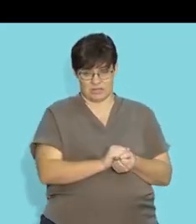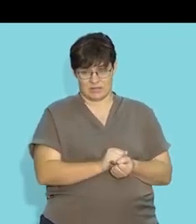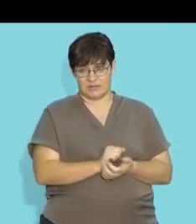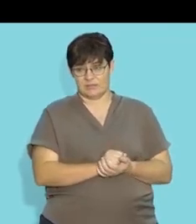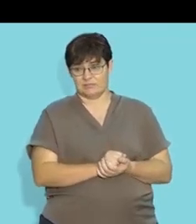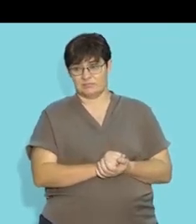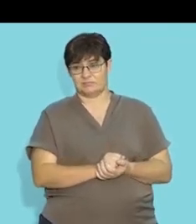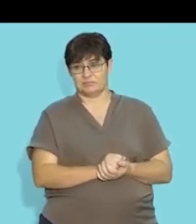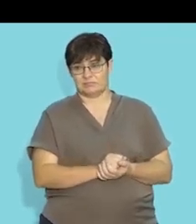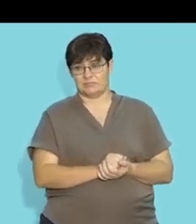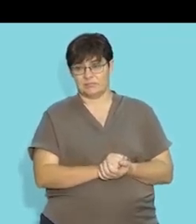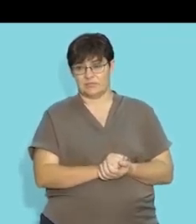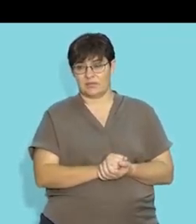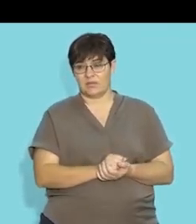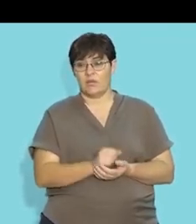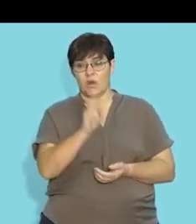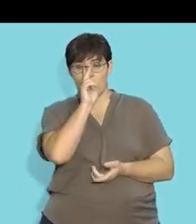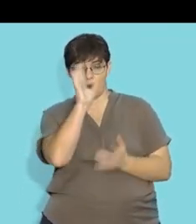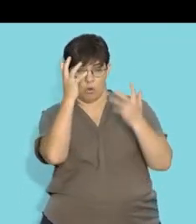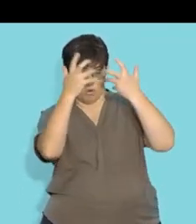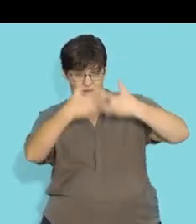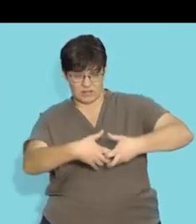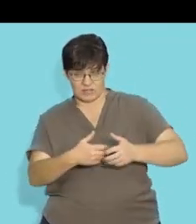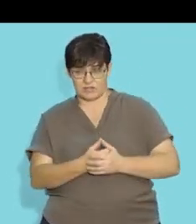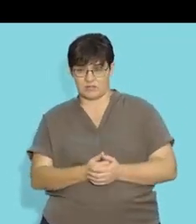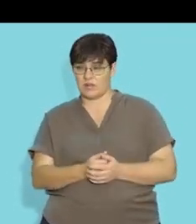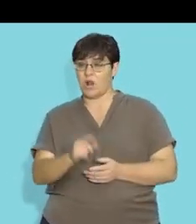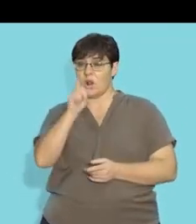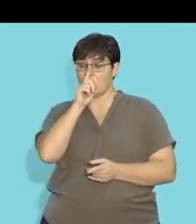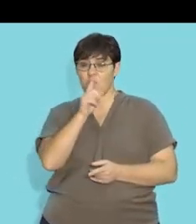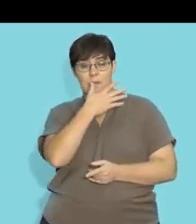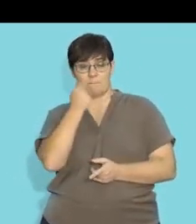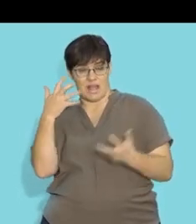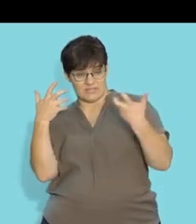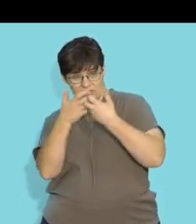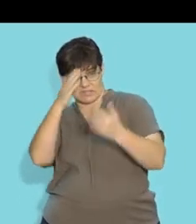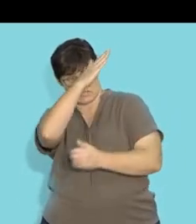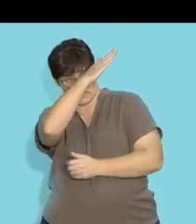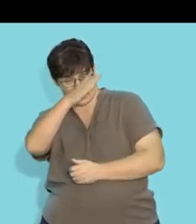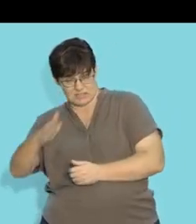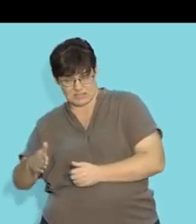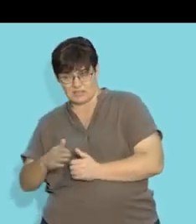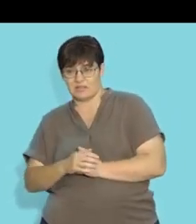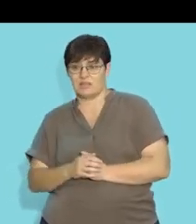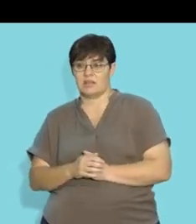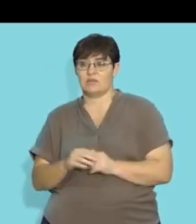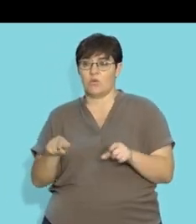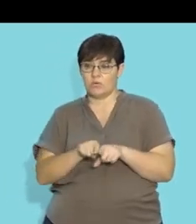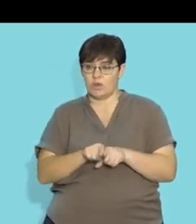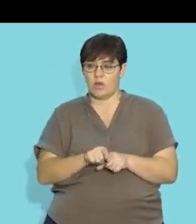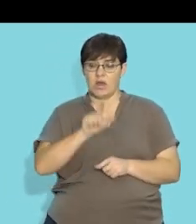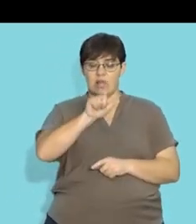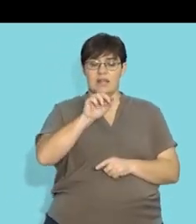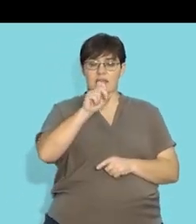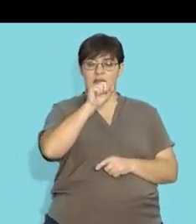So now let's look at our summary. We looked at correlation, we looked at the line of best fit, and we